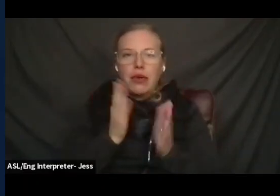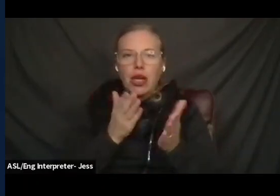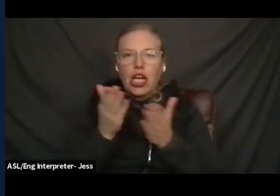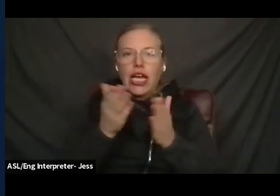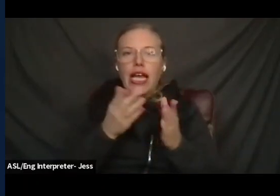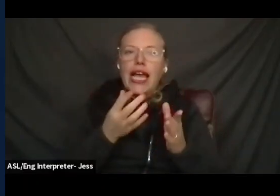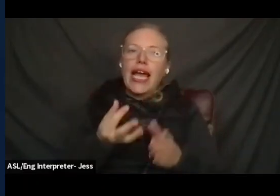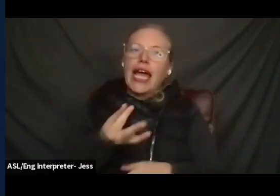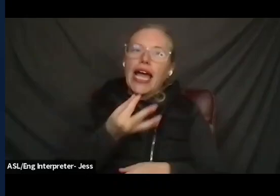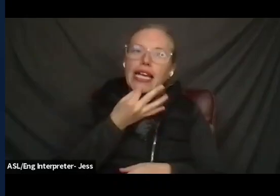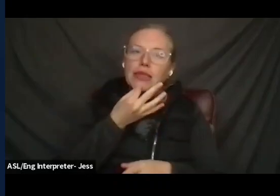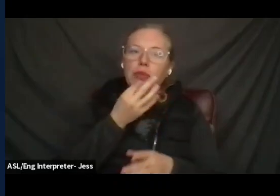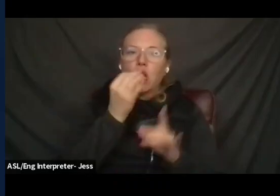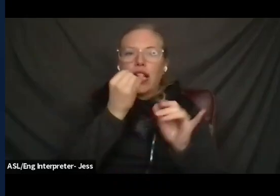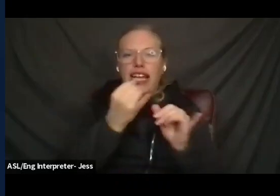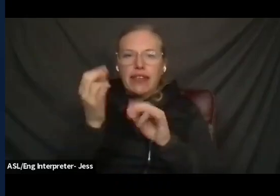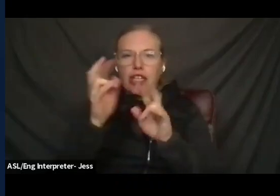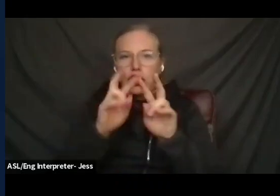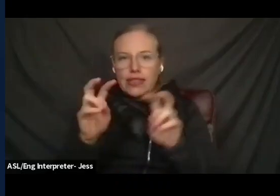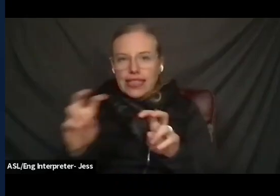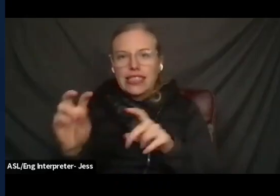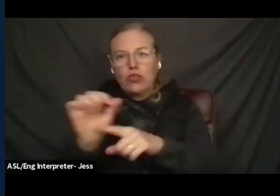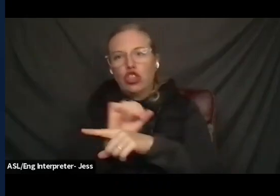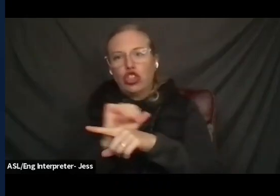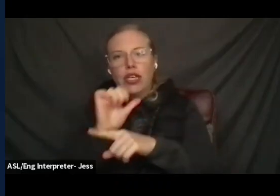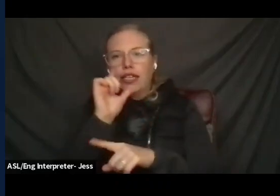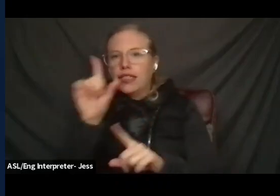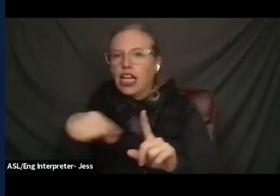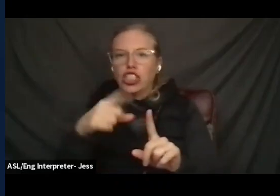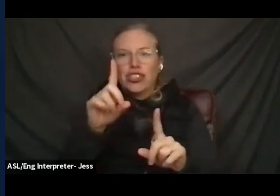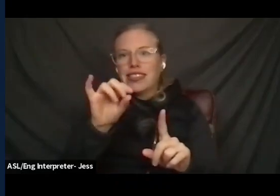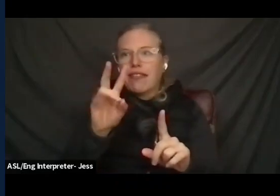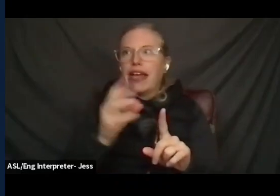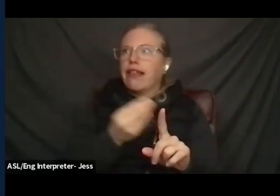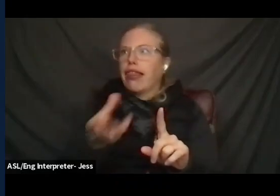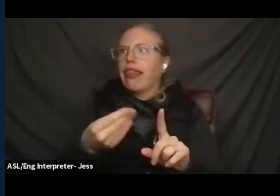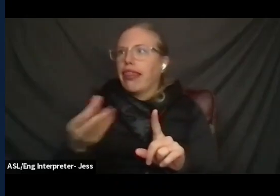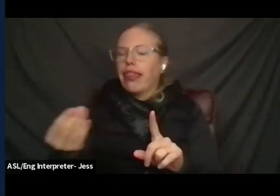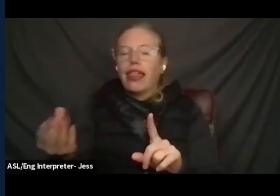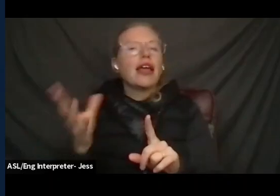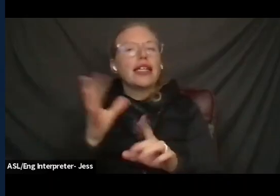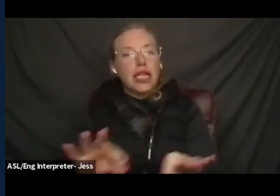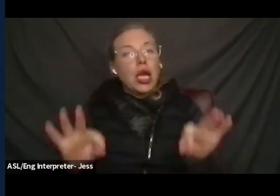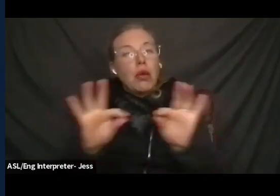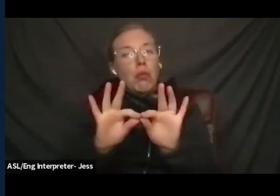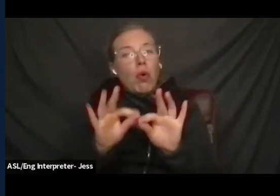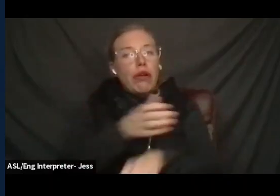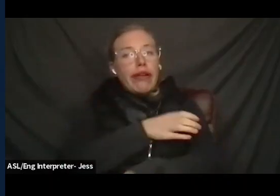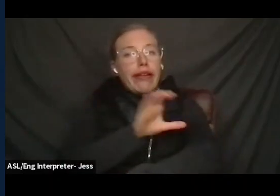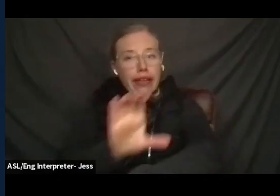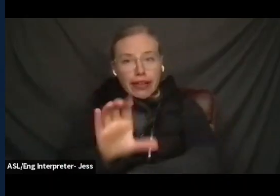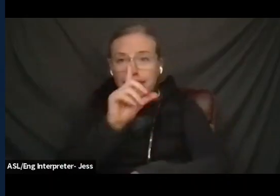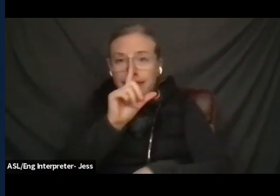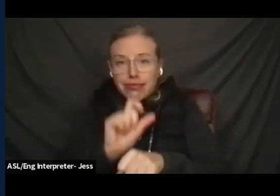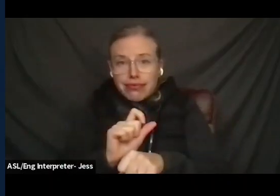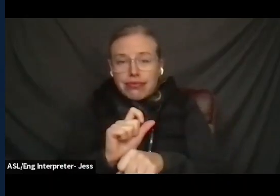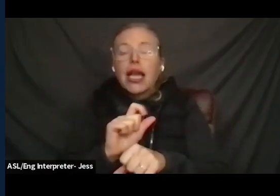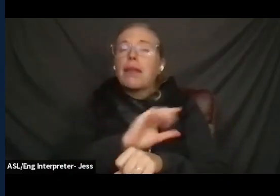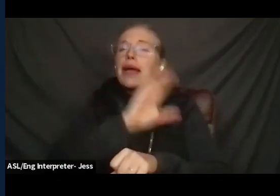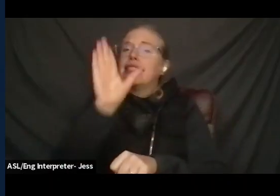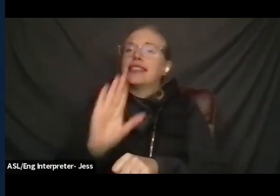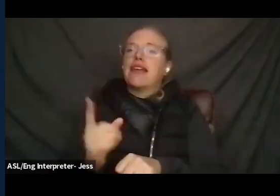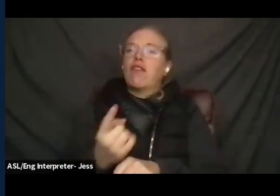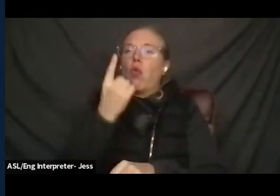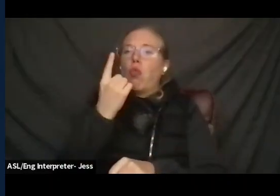individualized assessment and training. It's not just about the device, as important and as empowering as the devices are, and it's never about